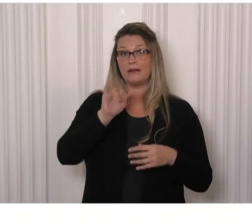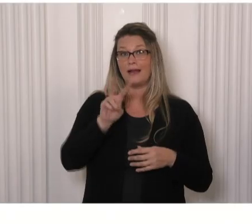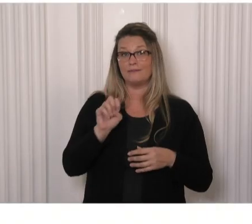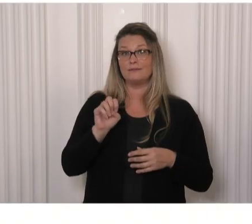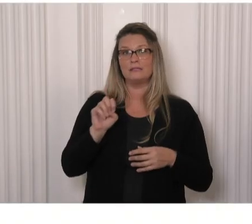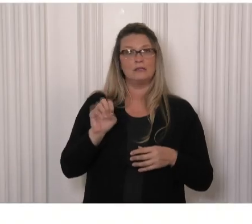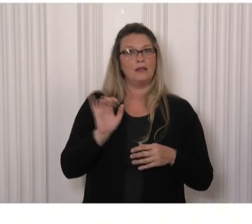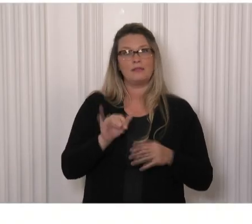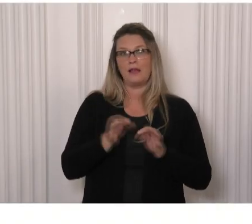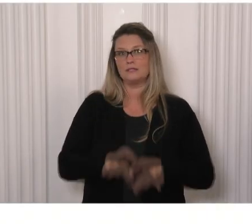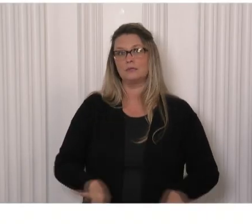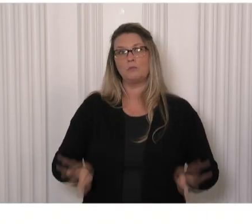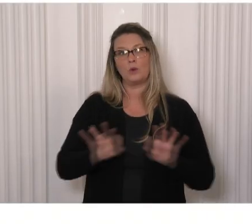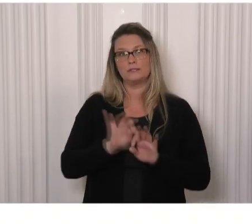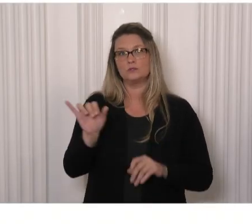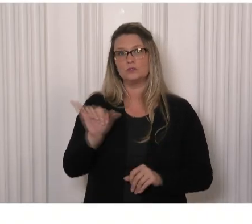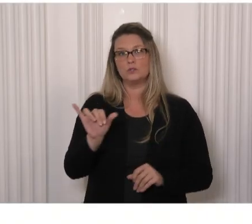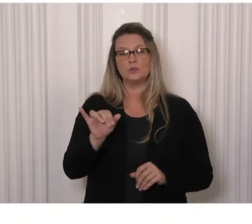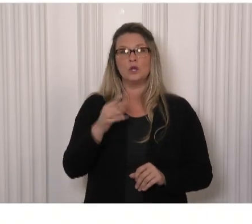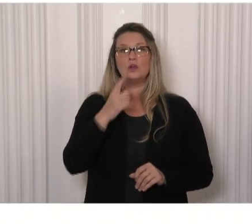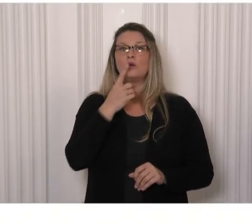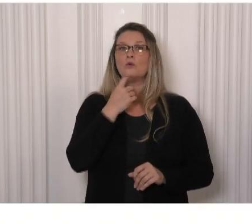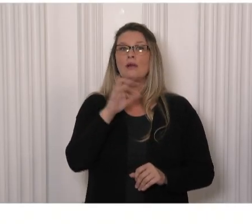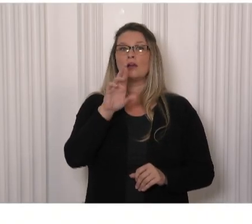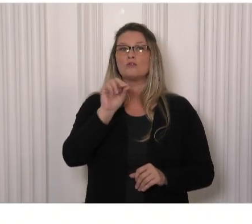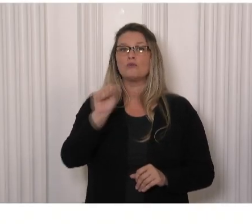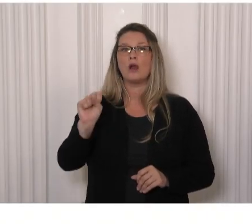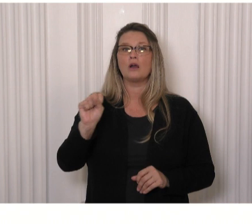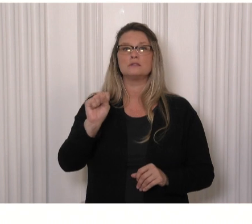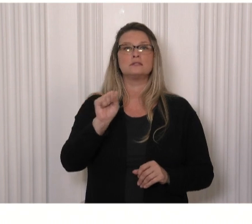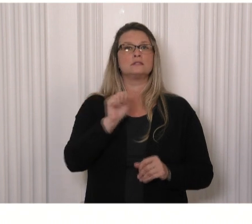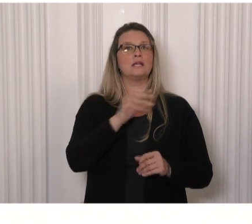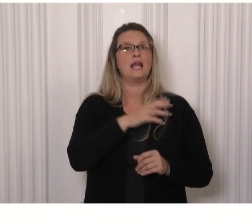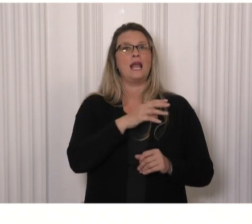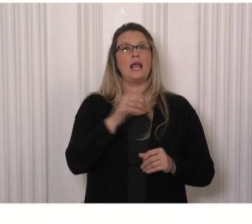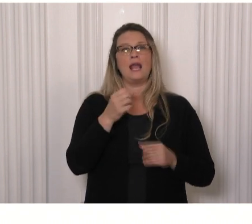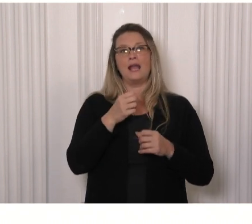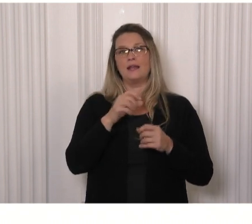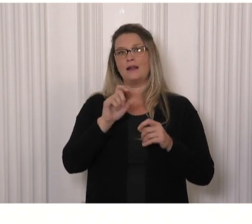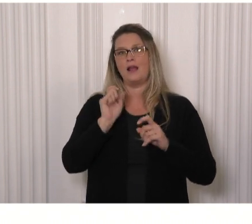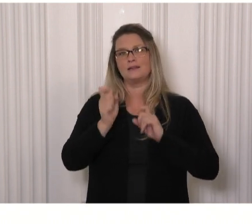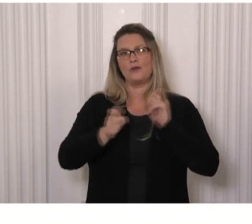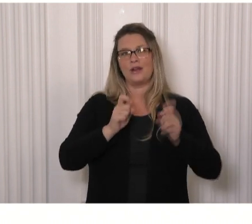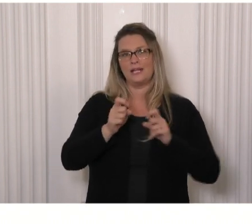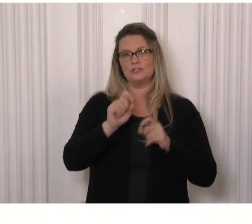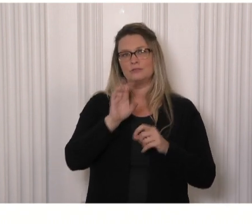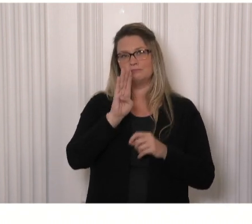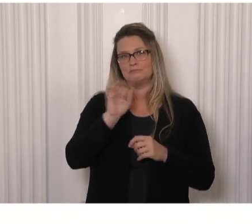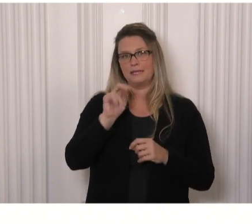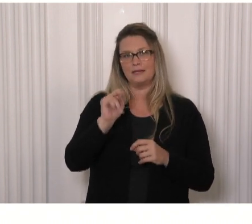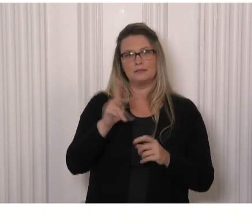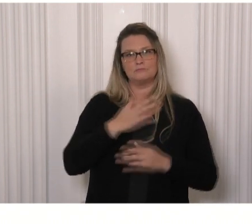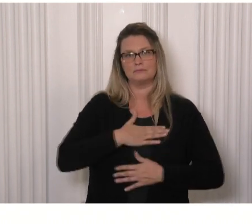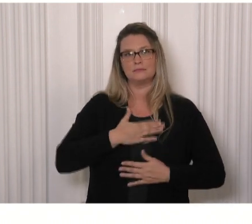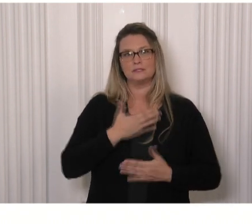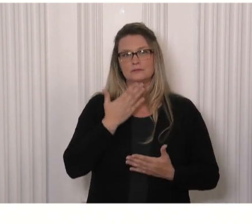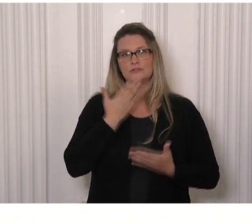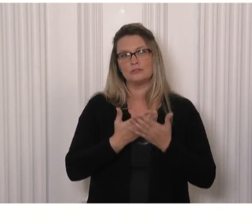and they are working, the Red Cross and others are working to make sure those can be done in safe and effective ways. So that is another essential piece to